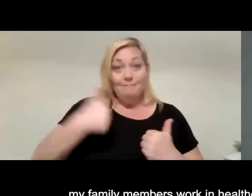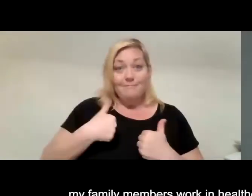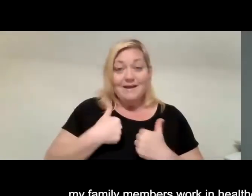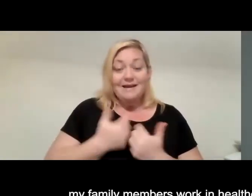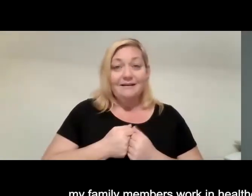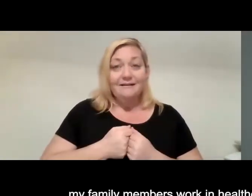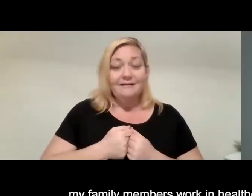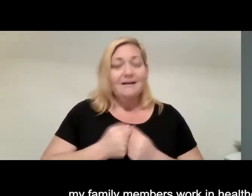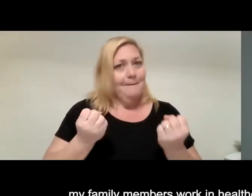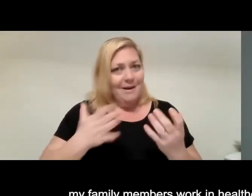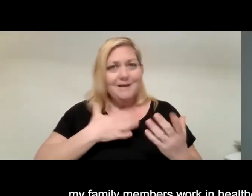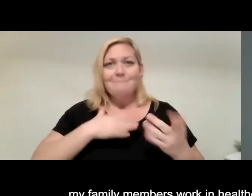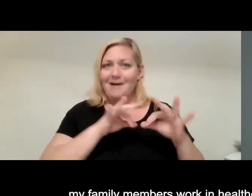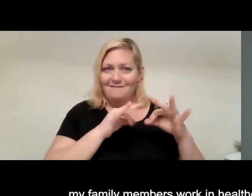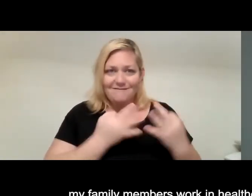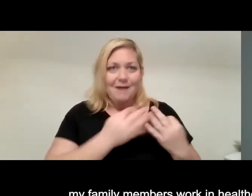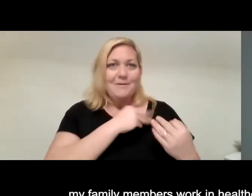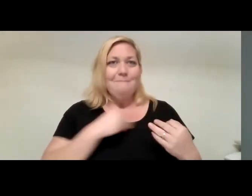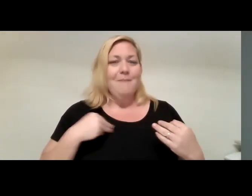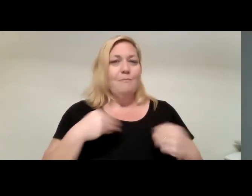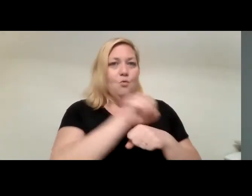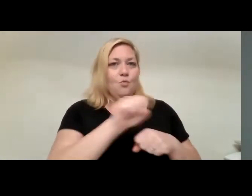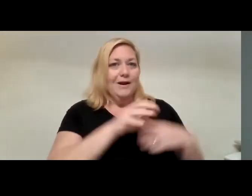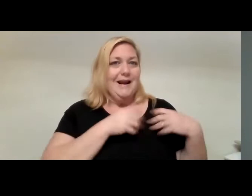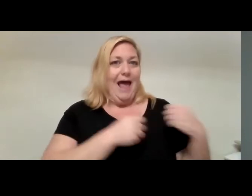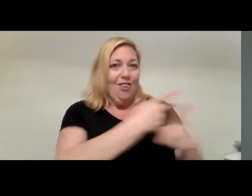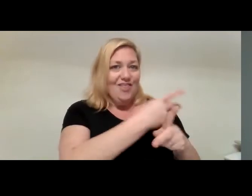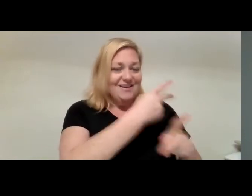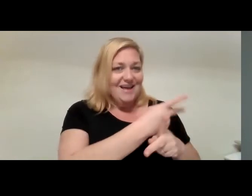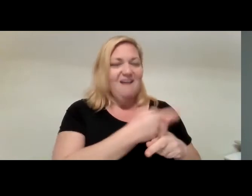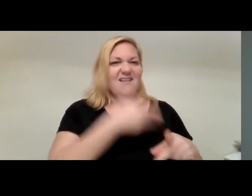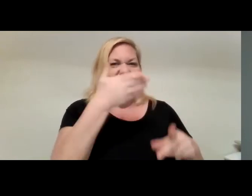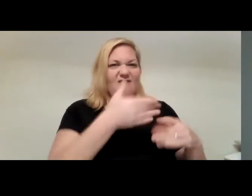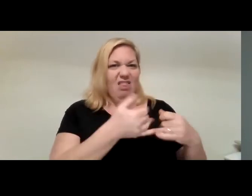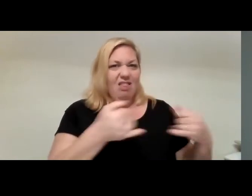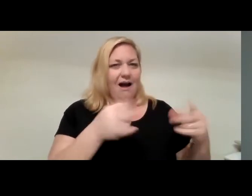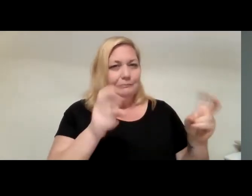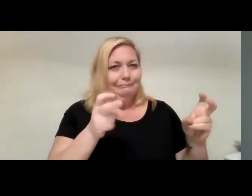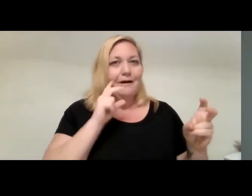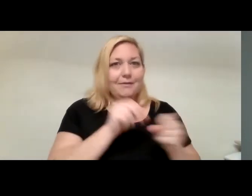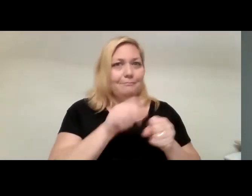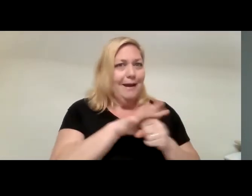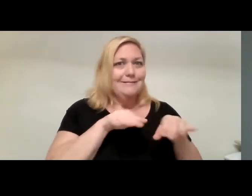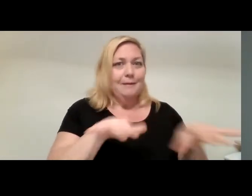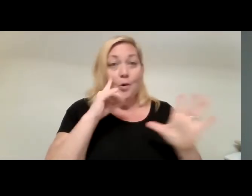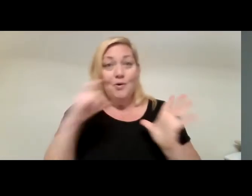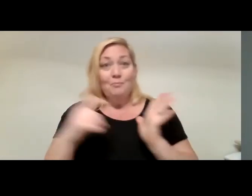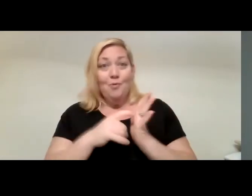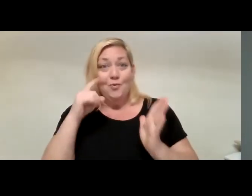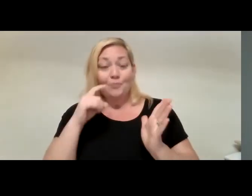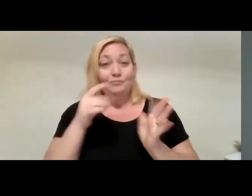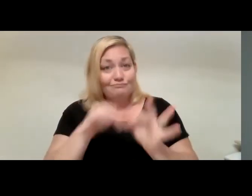as many of my family members work in healthcare and continue to be on the front lines of this pandemic, it's important that we recognize our